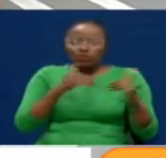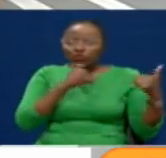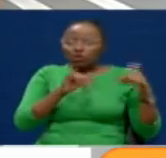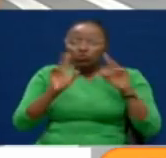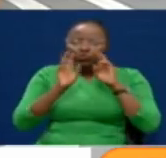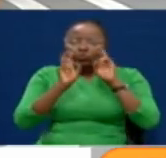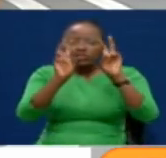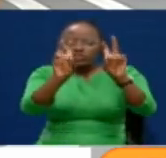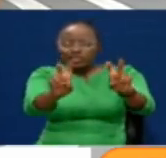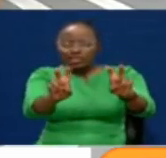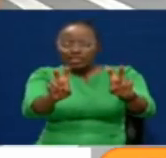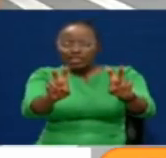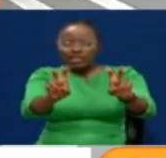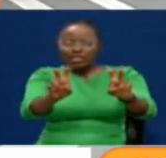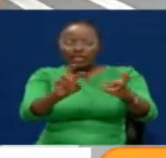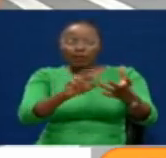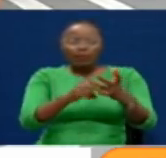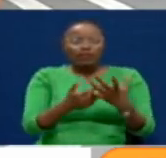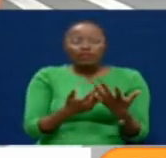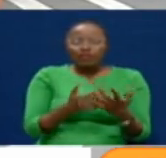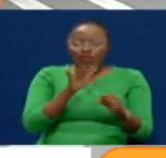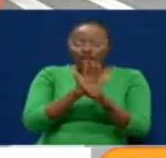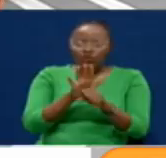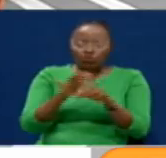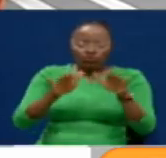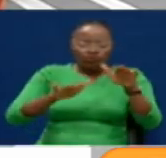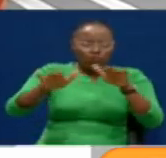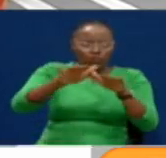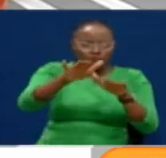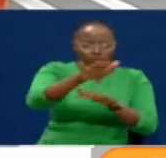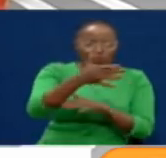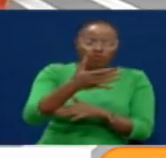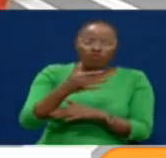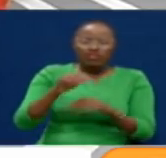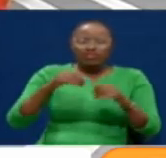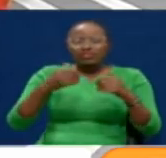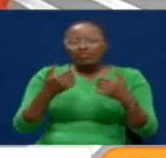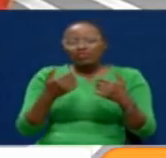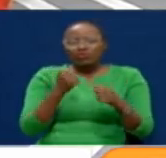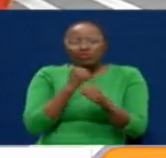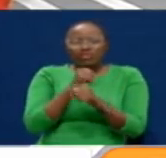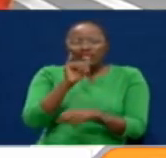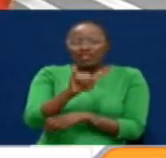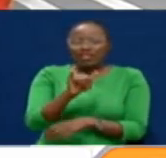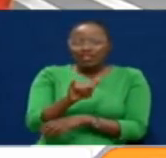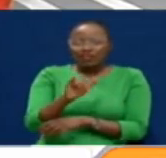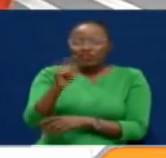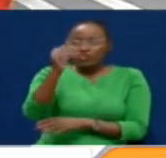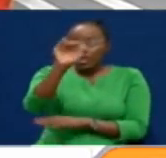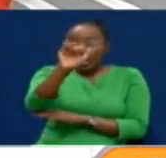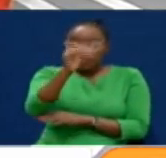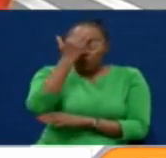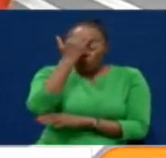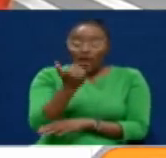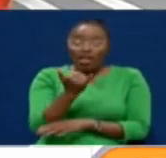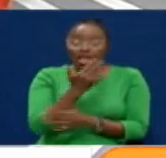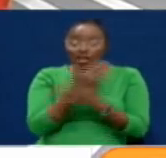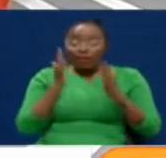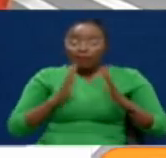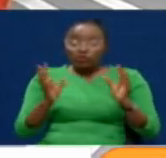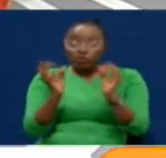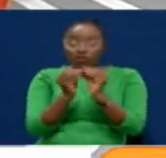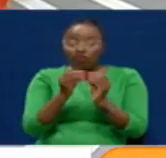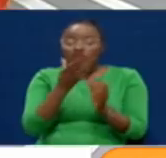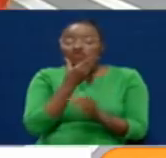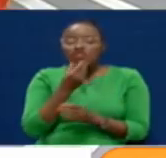it. And so my dad used to take me to a lot of the races as well, and the motocross, because he used to give them tires. In fact, sometimes I ask him, because everyone I meet says, oh, your dad gave